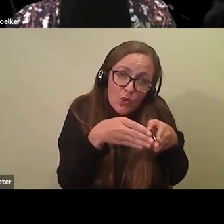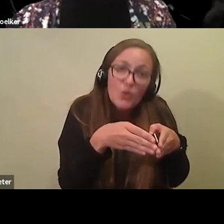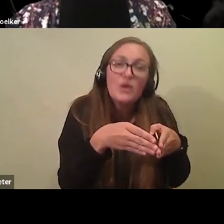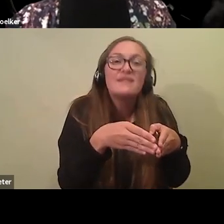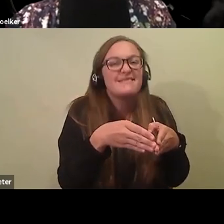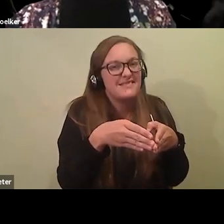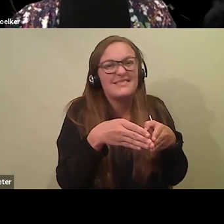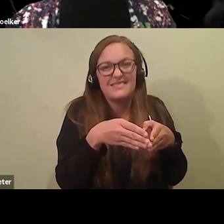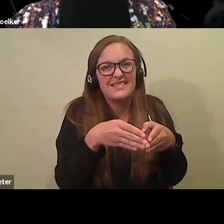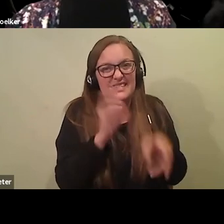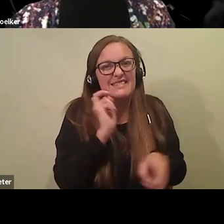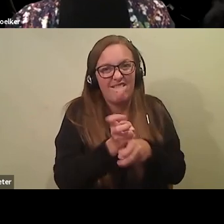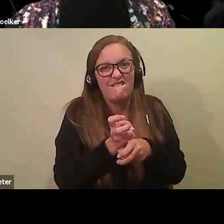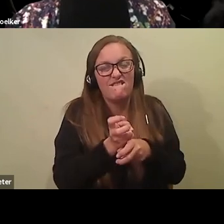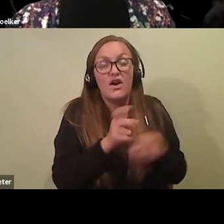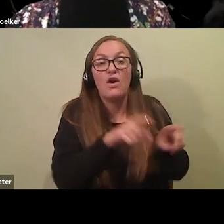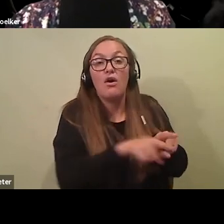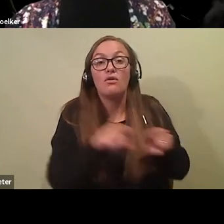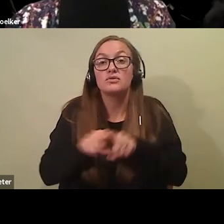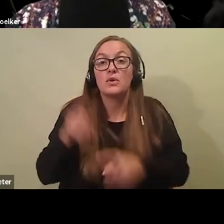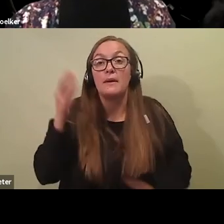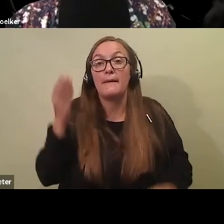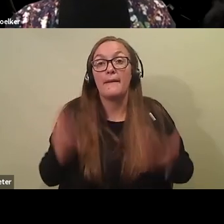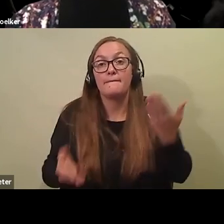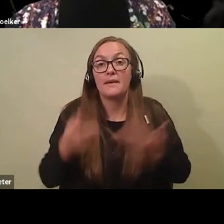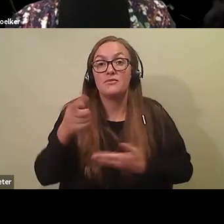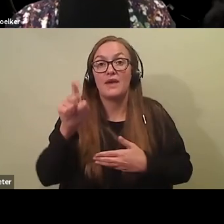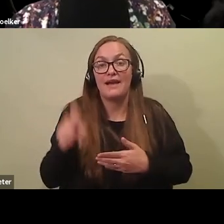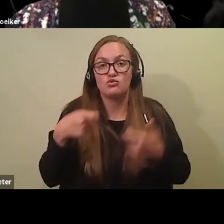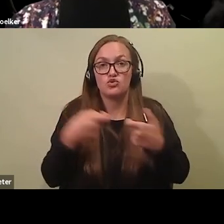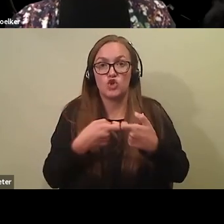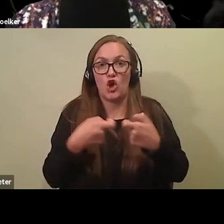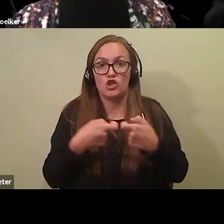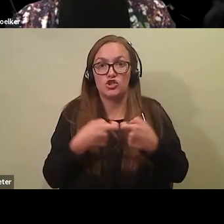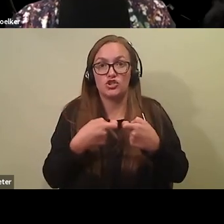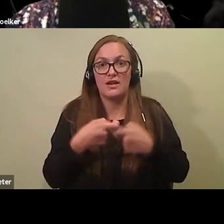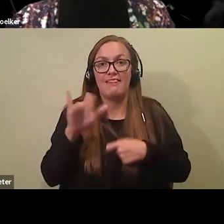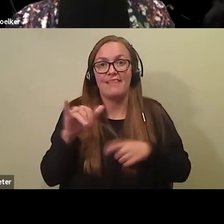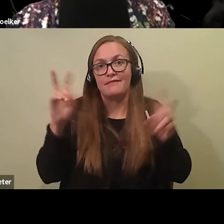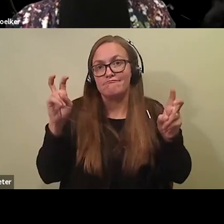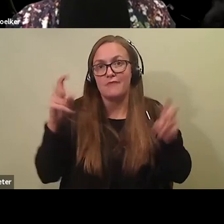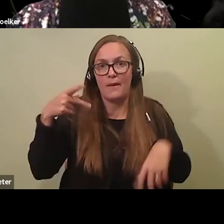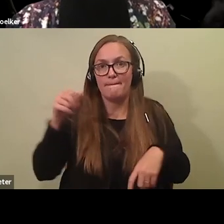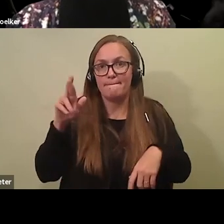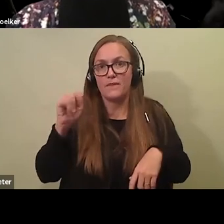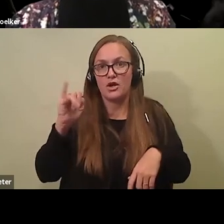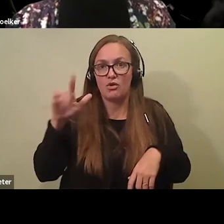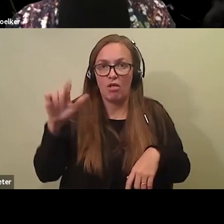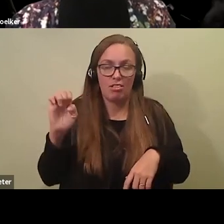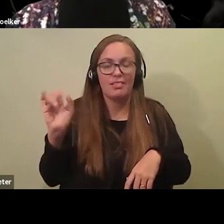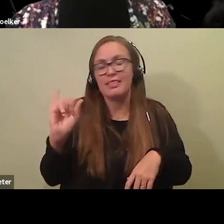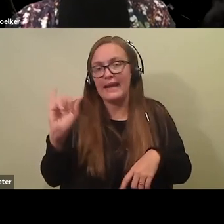that's going to be tricky. And then you may have to also charge up this particle, whatever it is, like a spaceship or